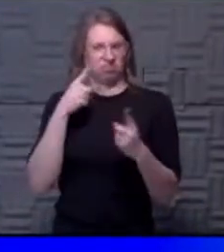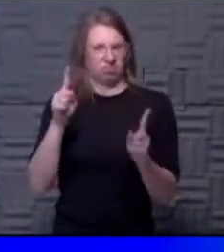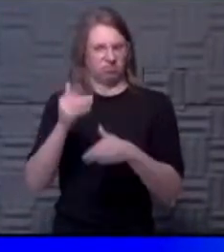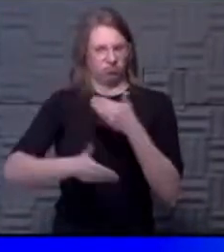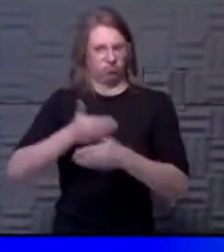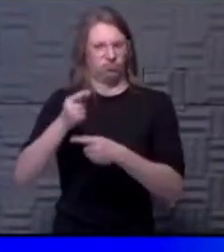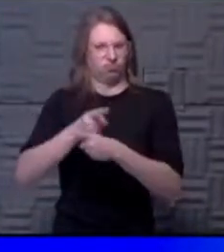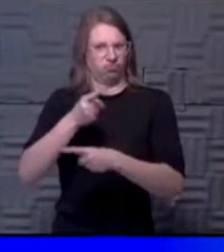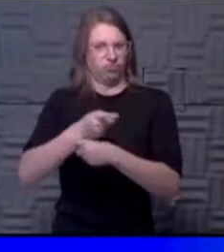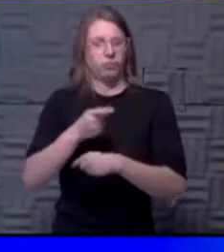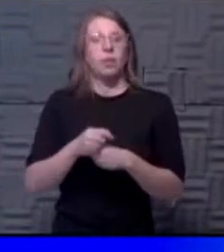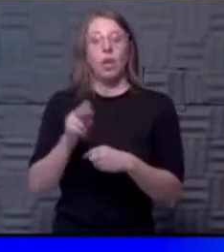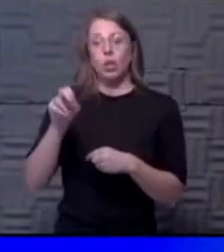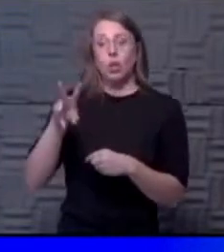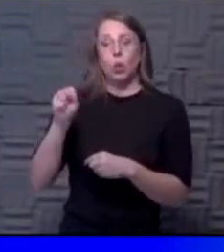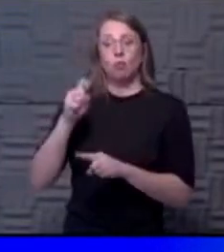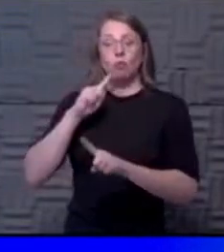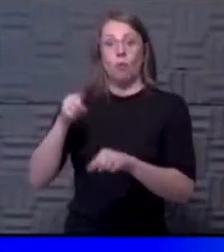news reports,